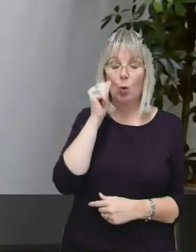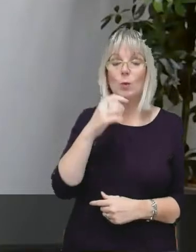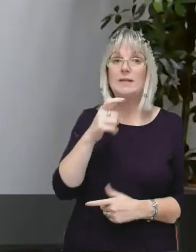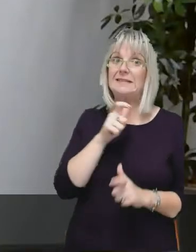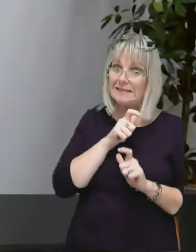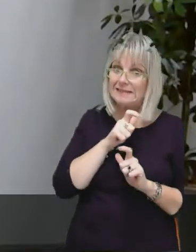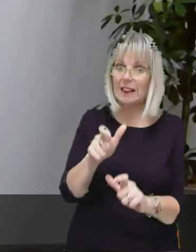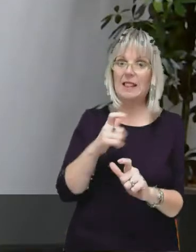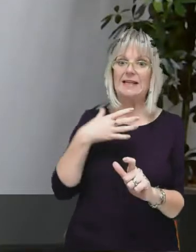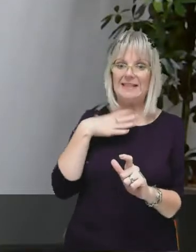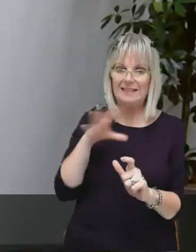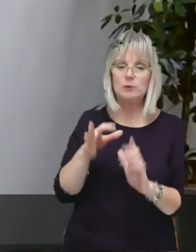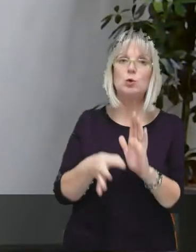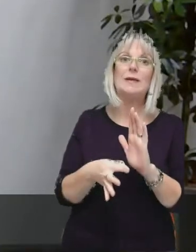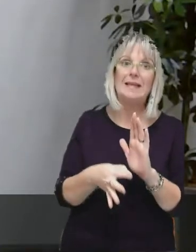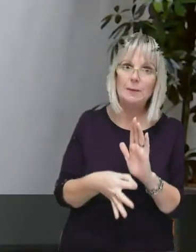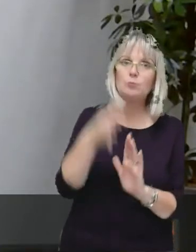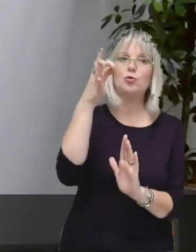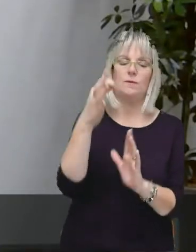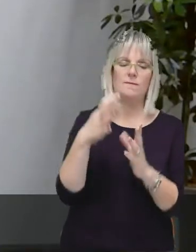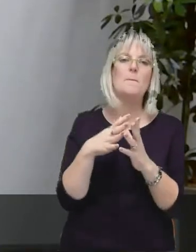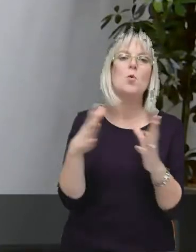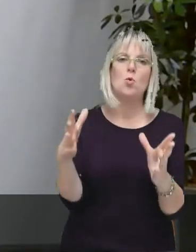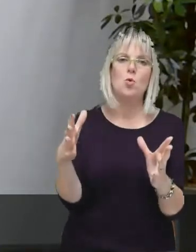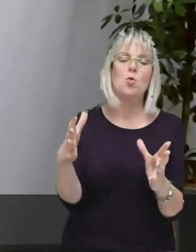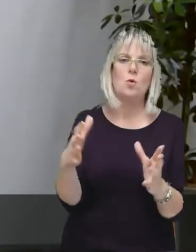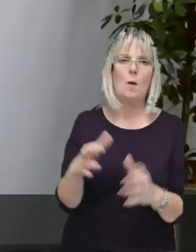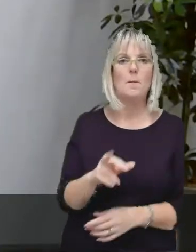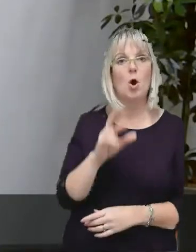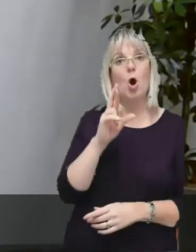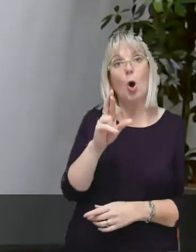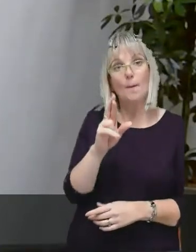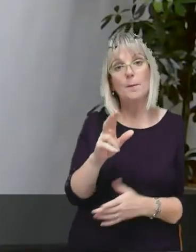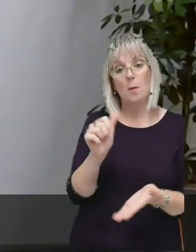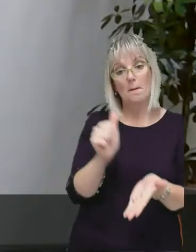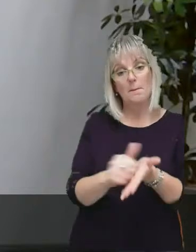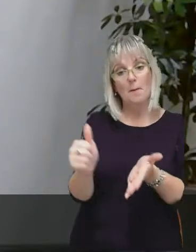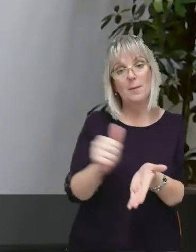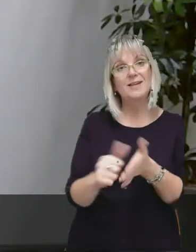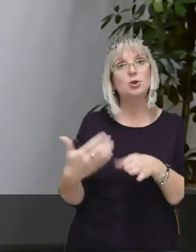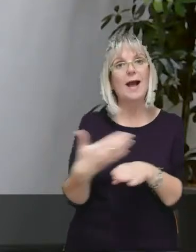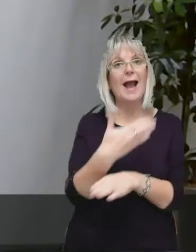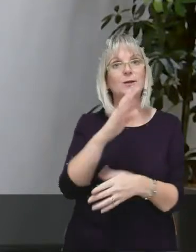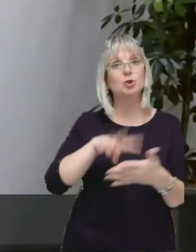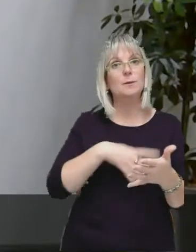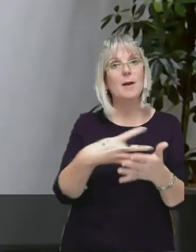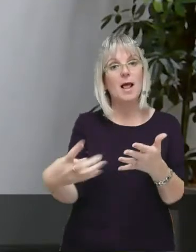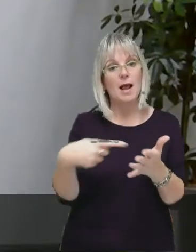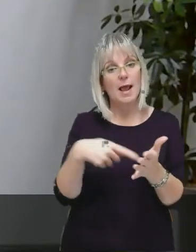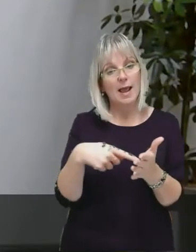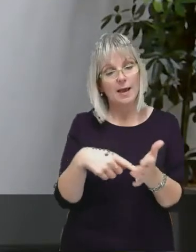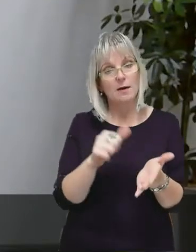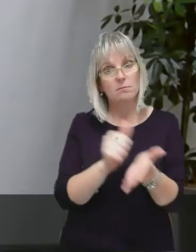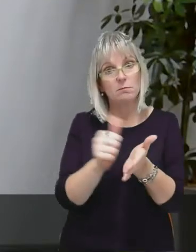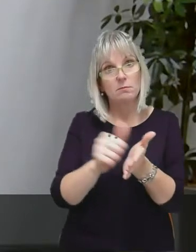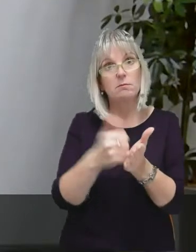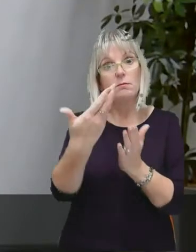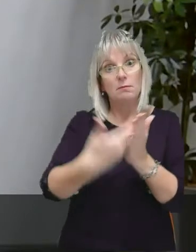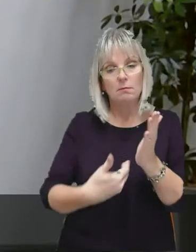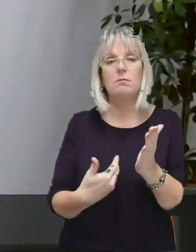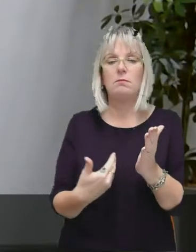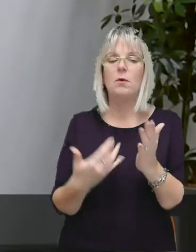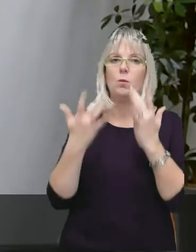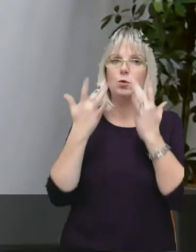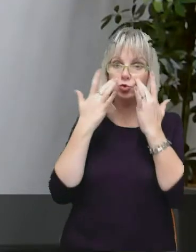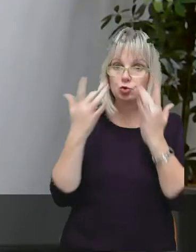the action plan being published, we'll be walking the walk to show Black Londoners in particular how the police and City Hall